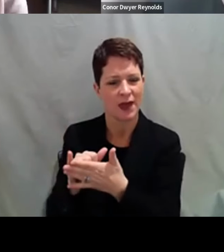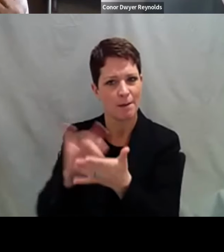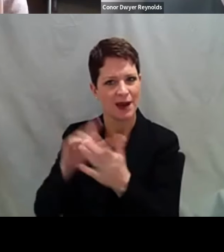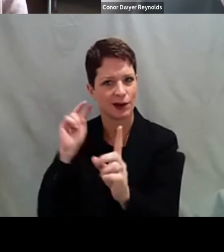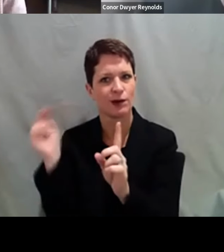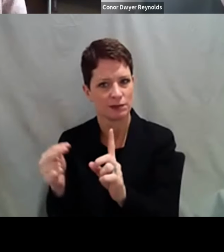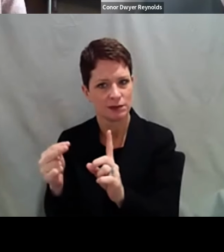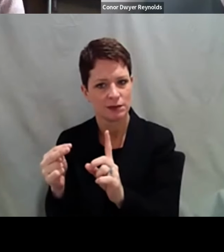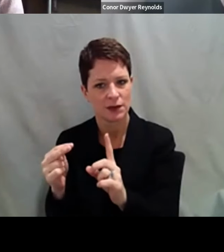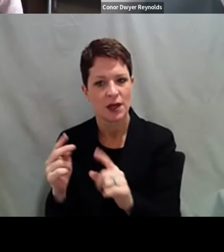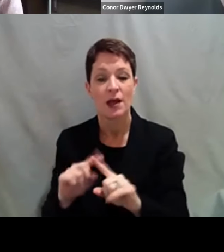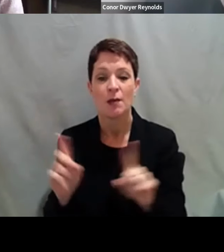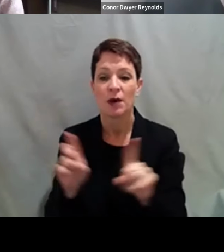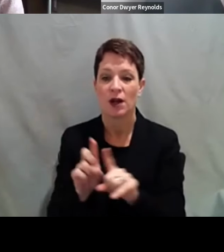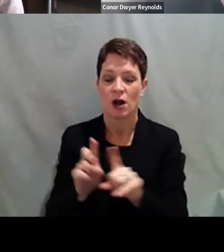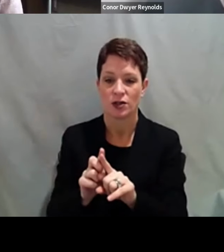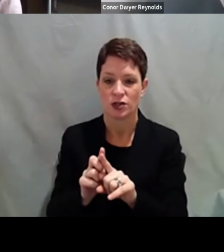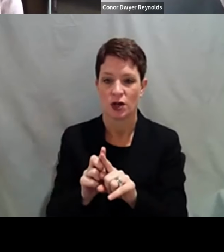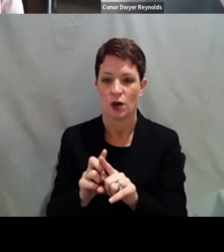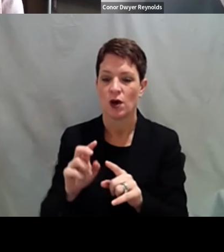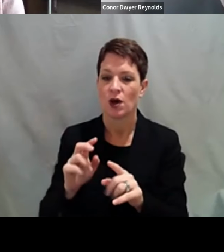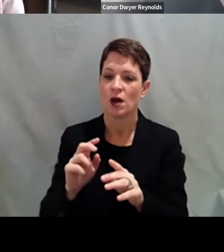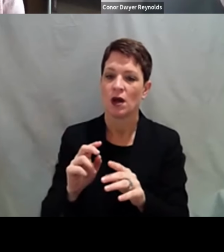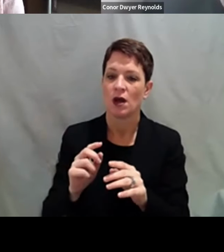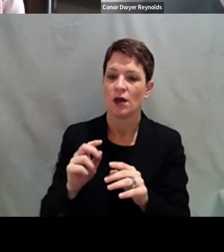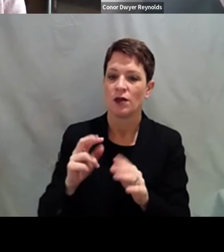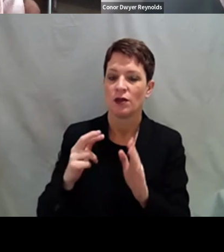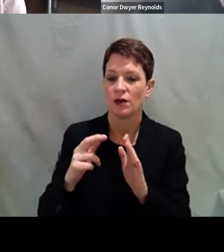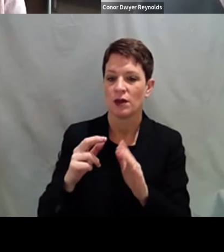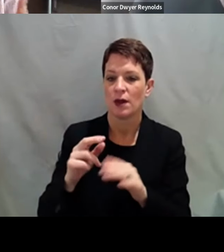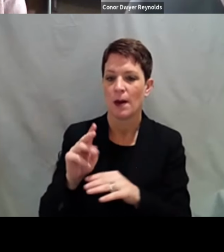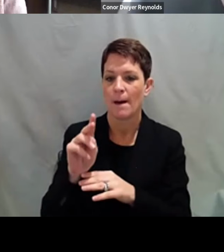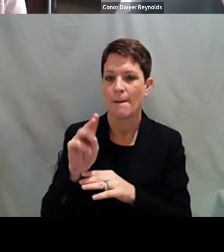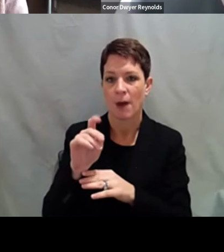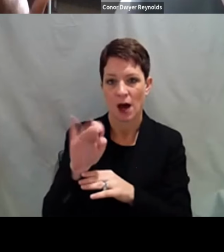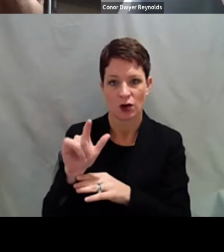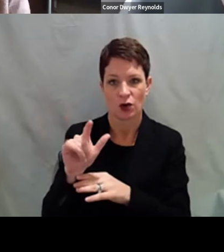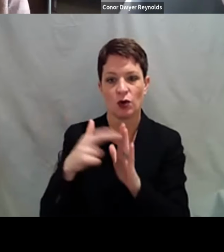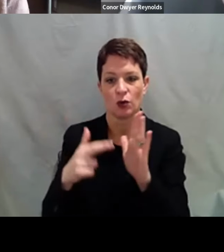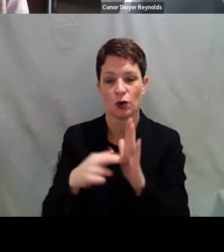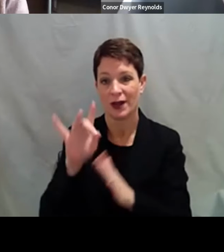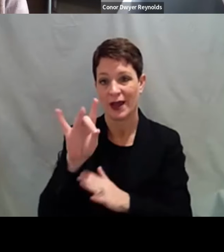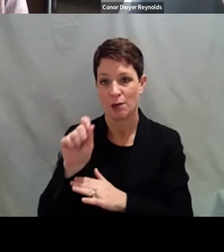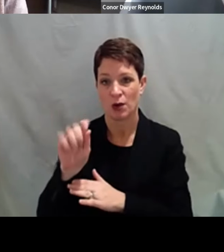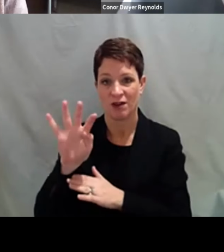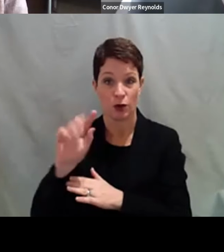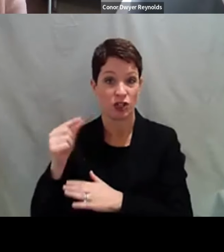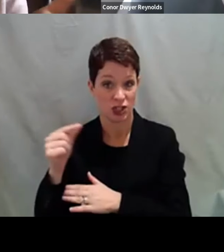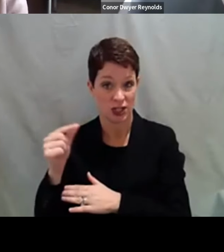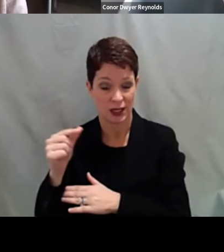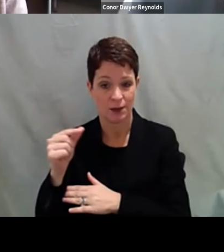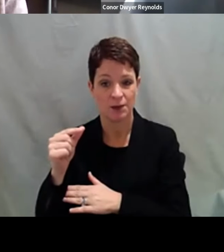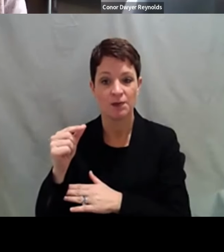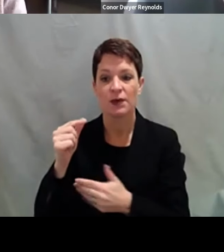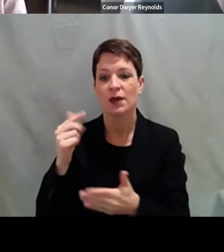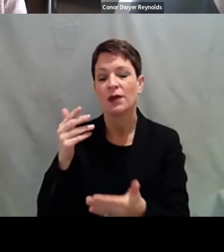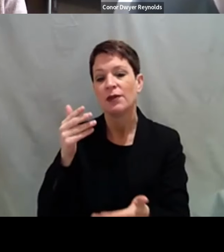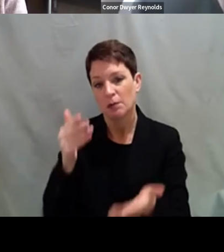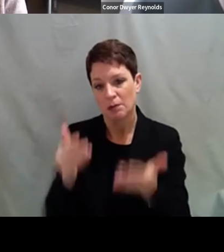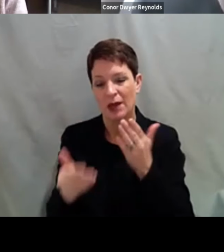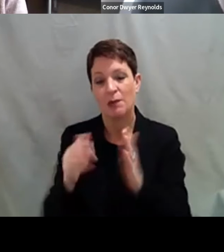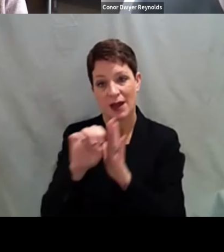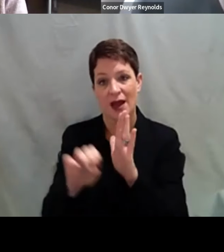do think under model rule of professional, model rule 8.4G, there might be kind of an